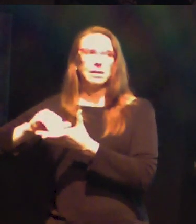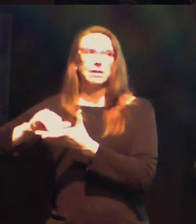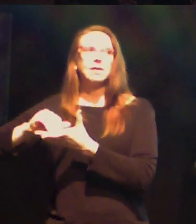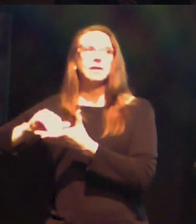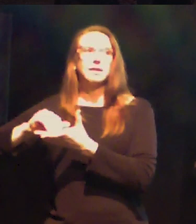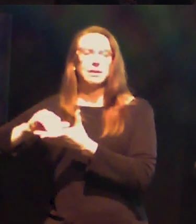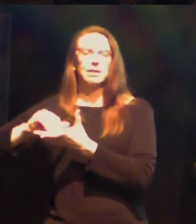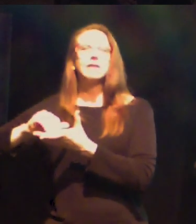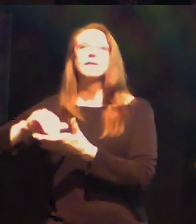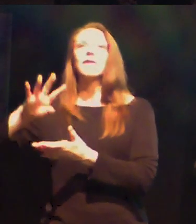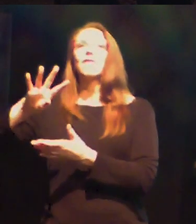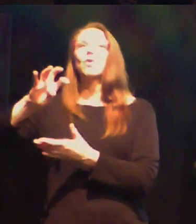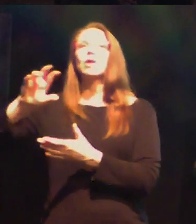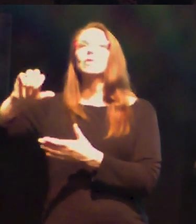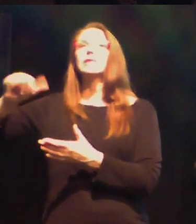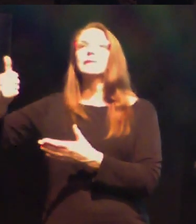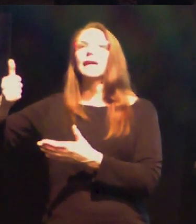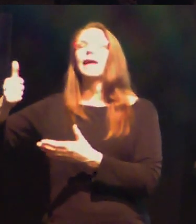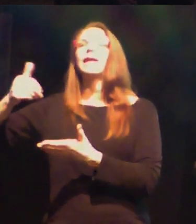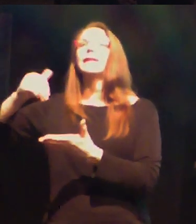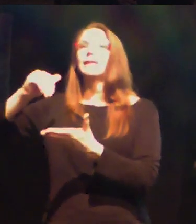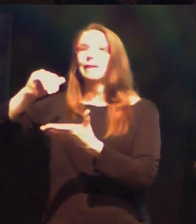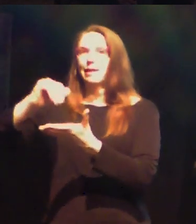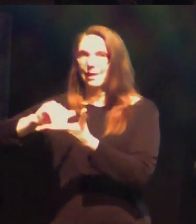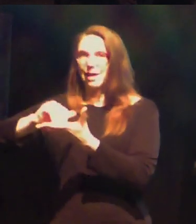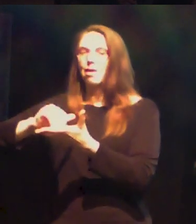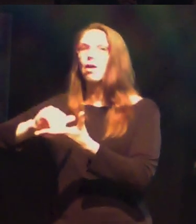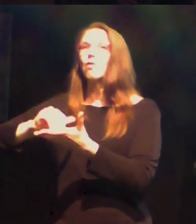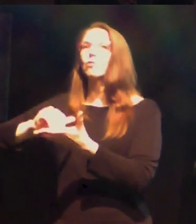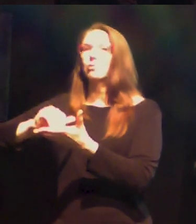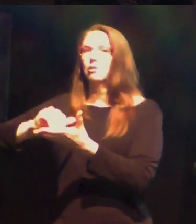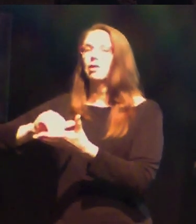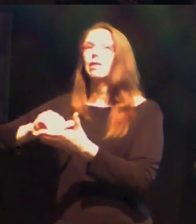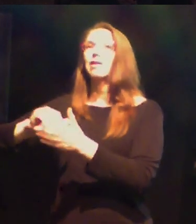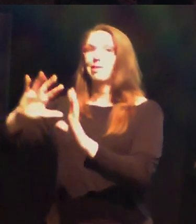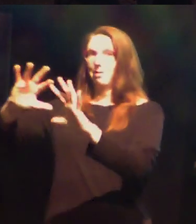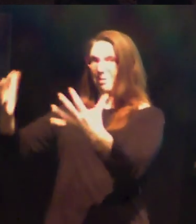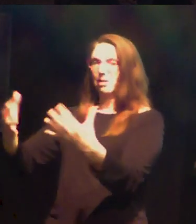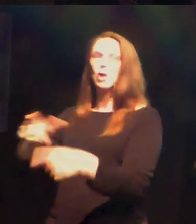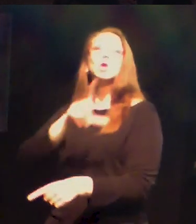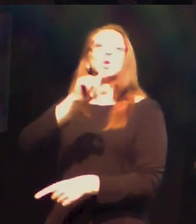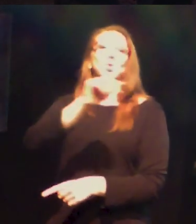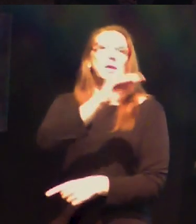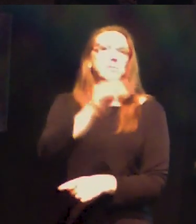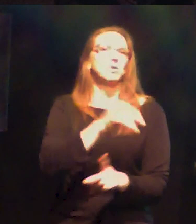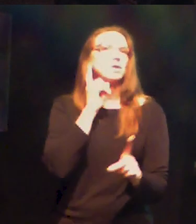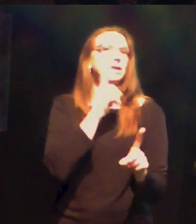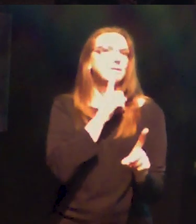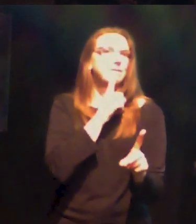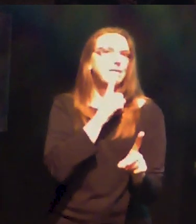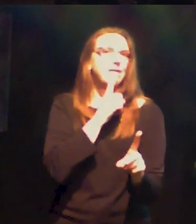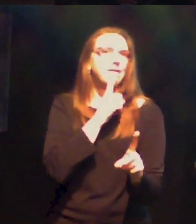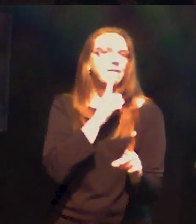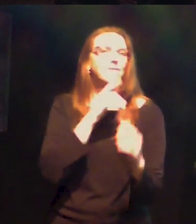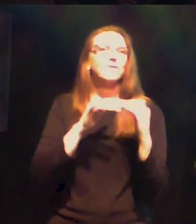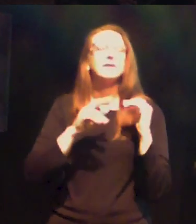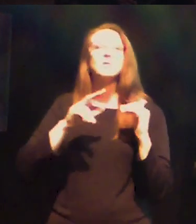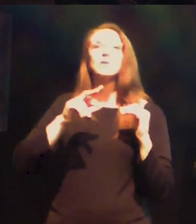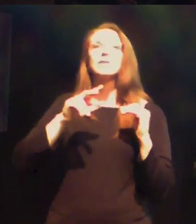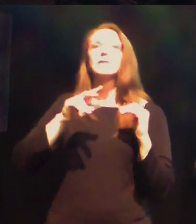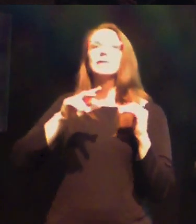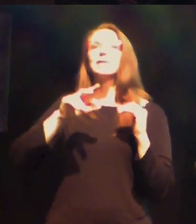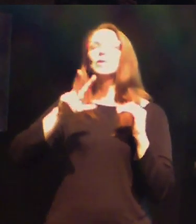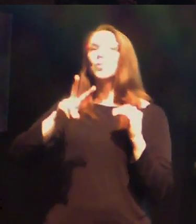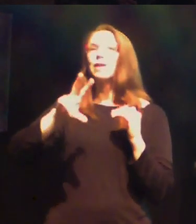out of 410,000, pardon me, that was an interpreter correction, 20% of that population is deaf, which means 60%,